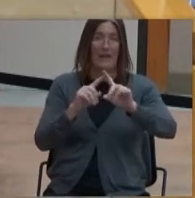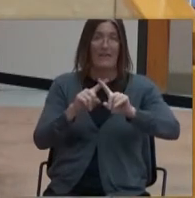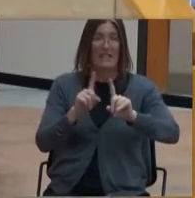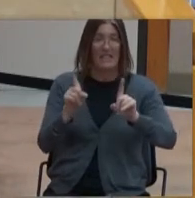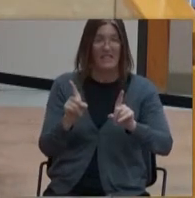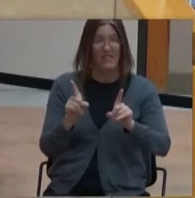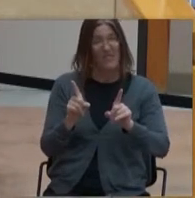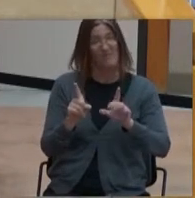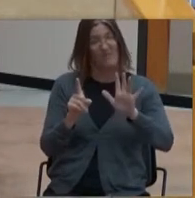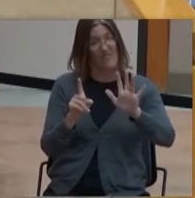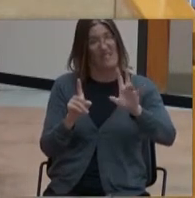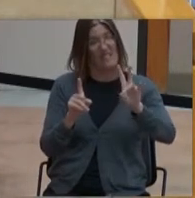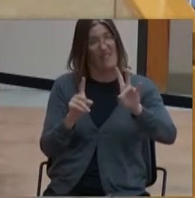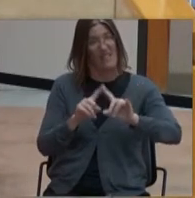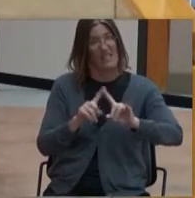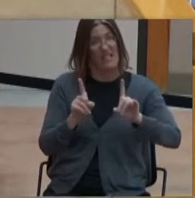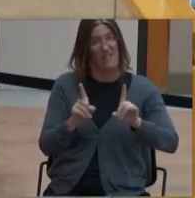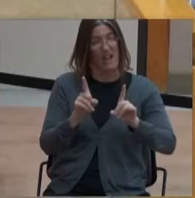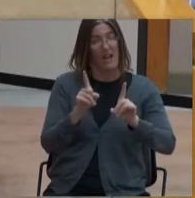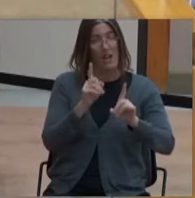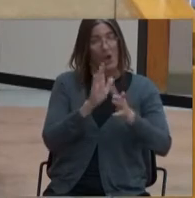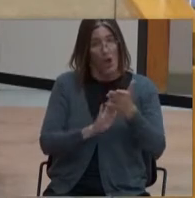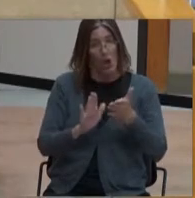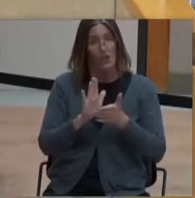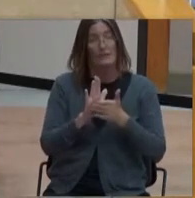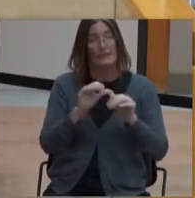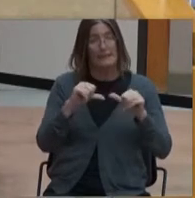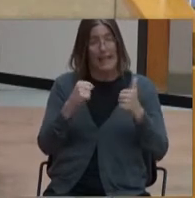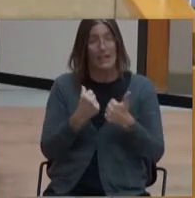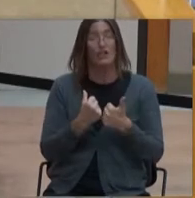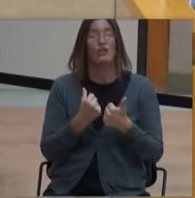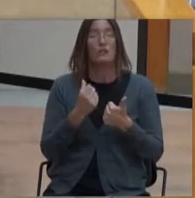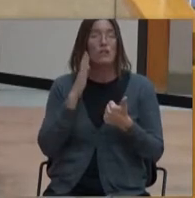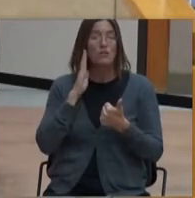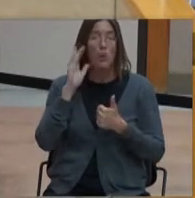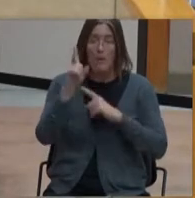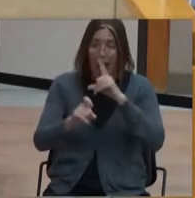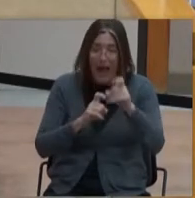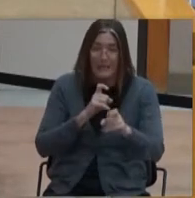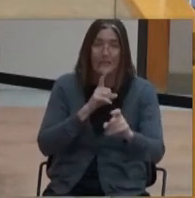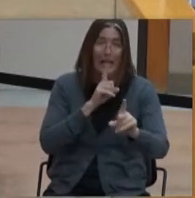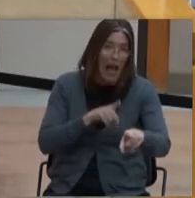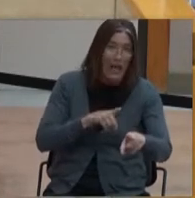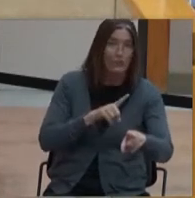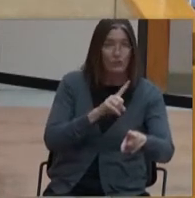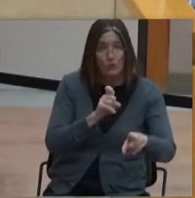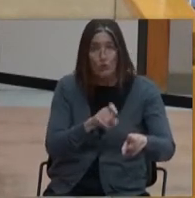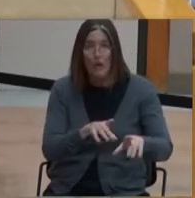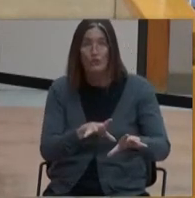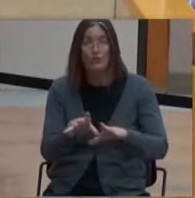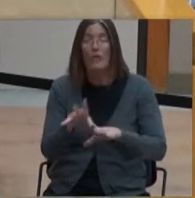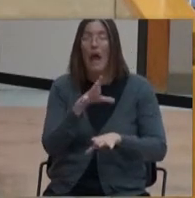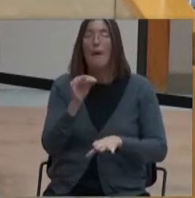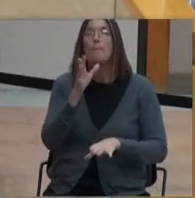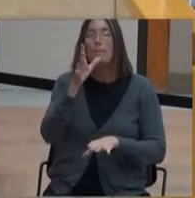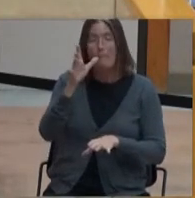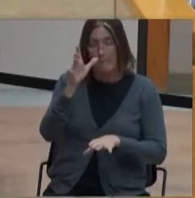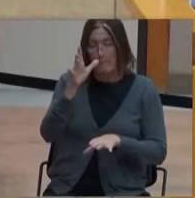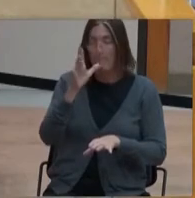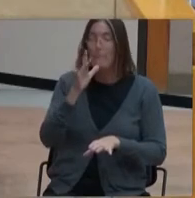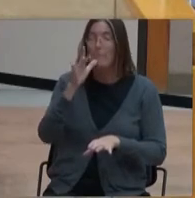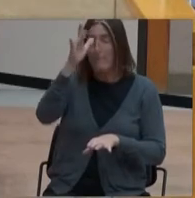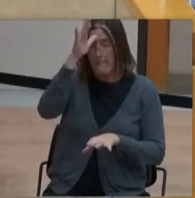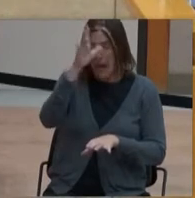and answer questions. Additionally, we will be hosting a parent and student panels where our guests will provide audiences with